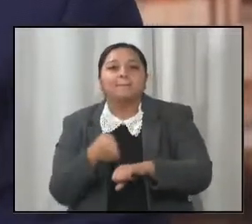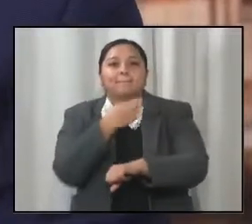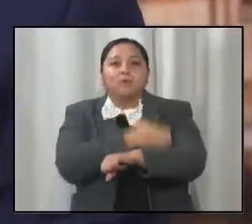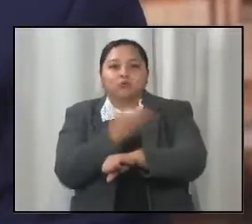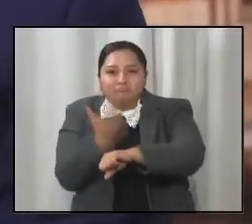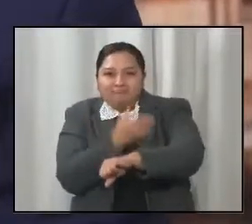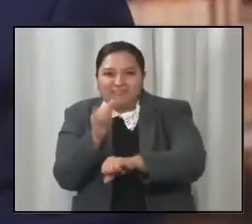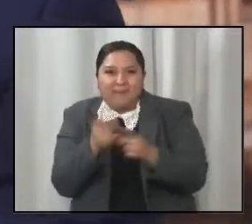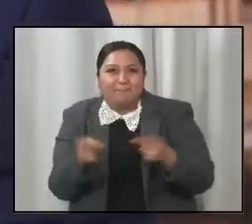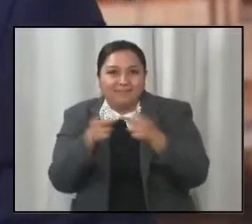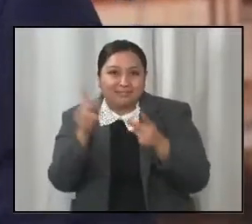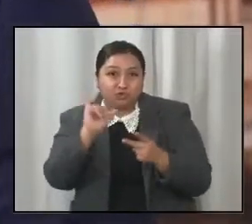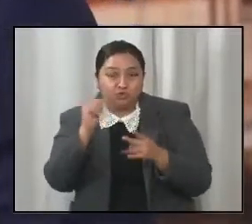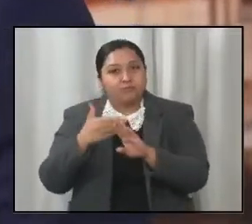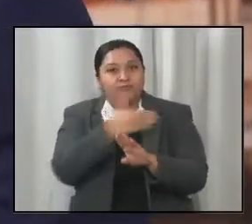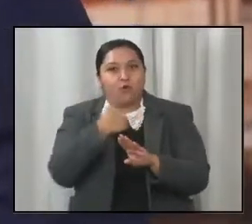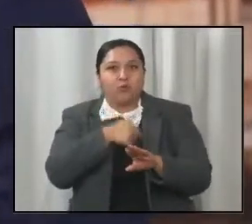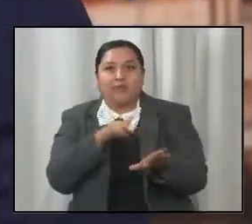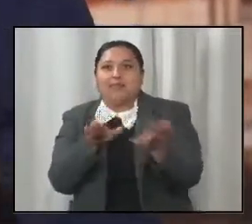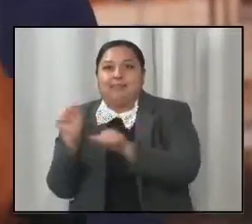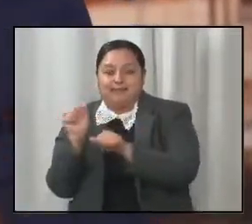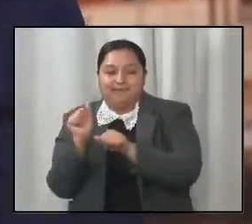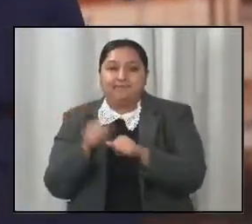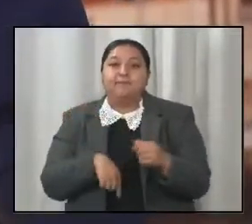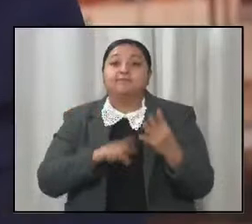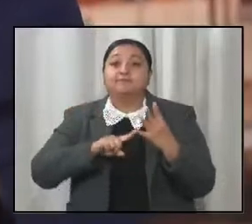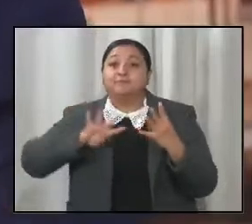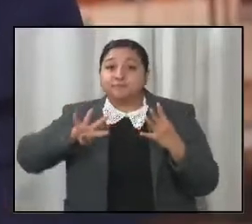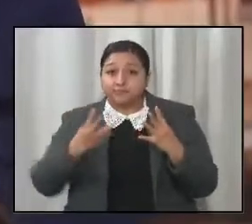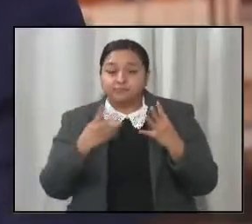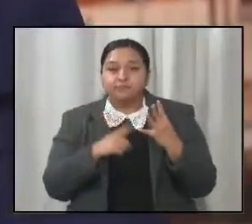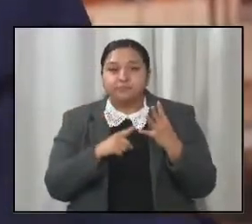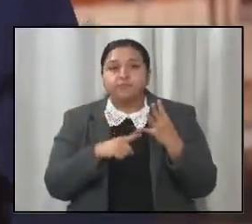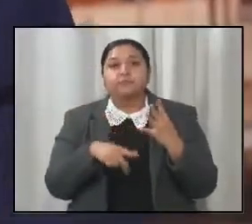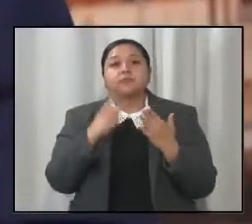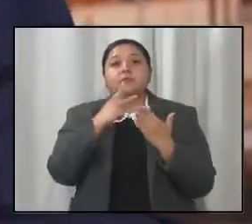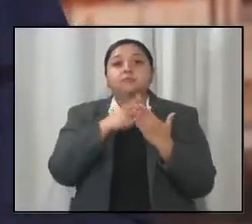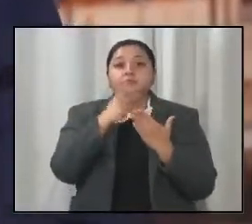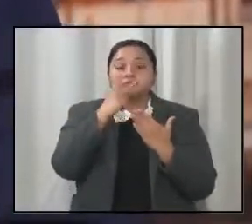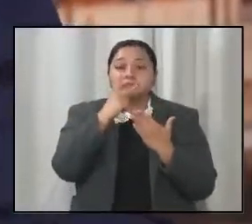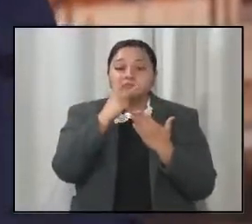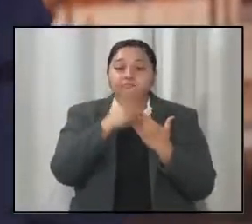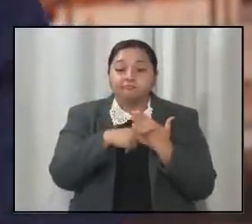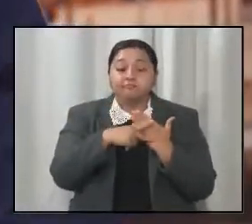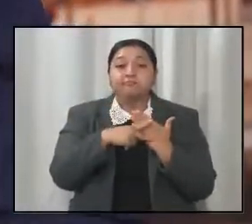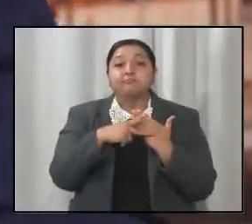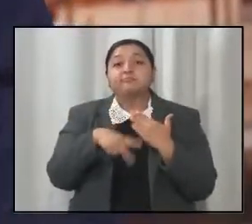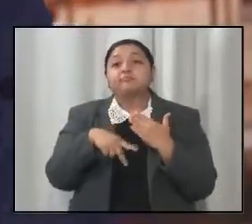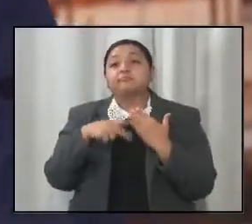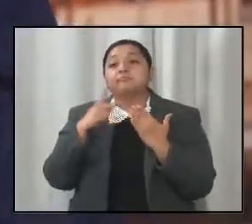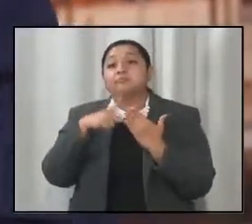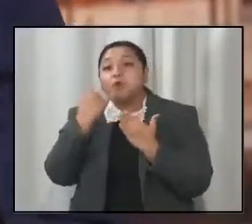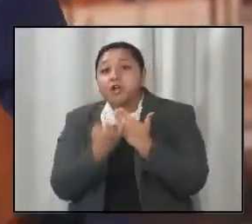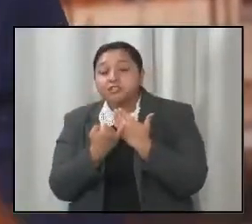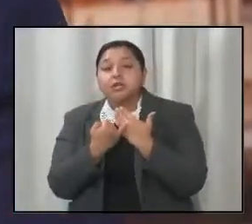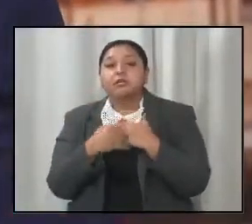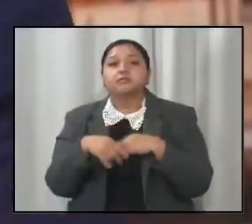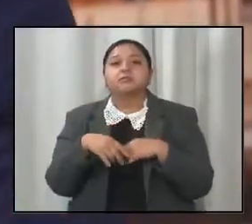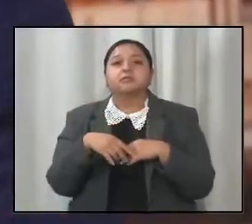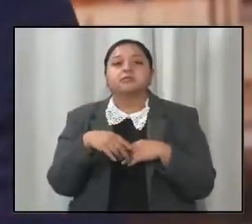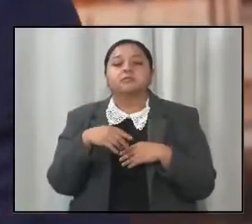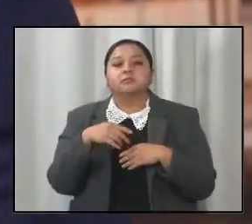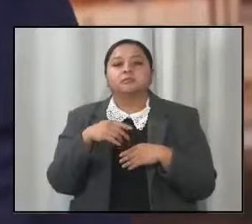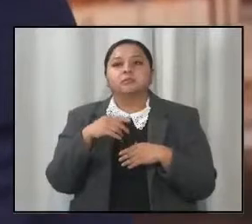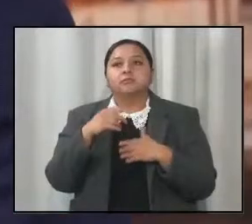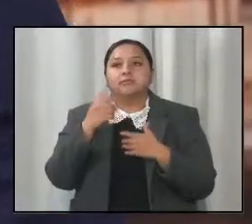are contributed to programs and projects will be contributed by every part